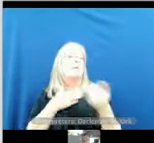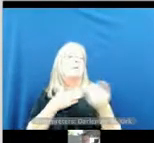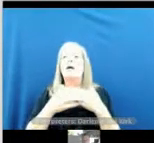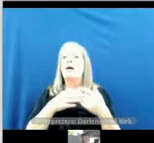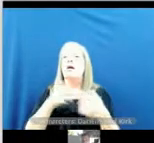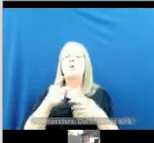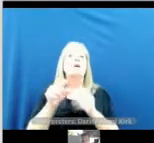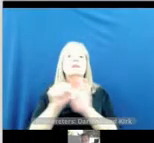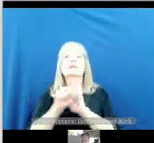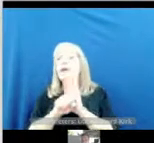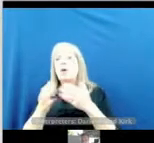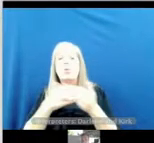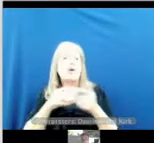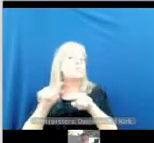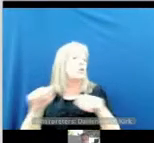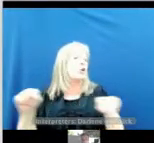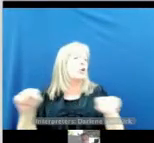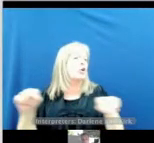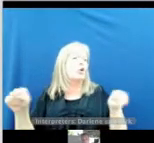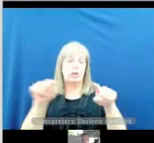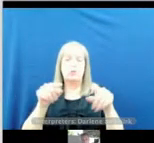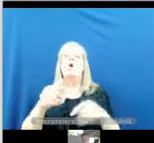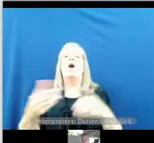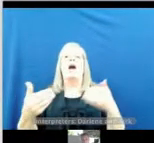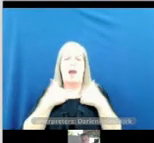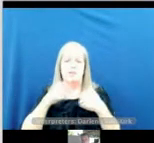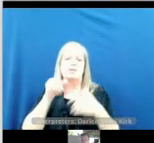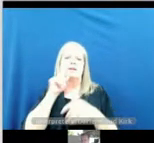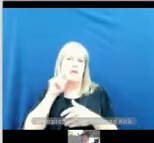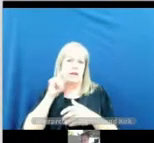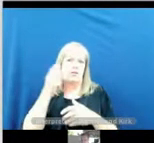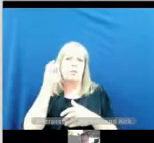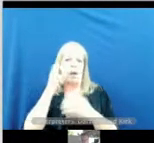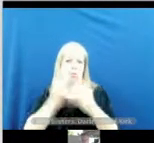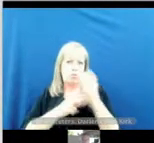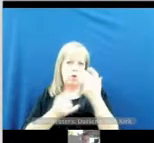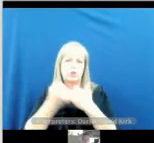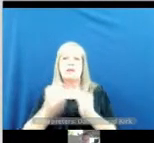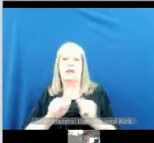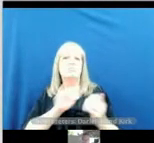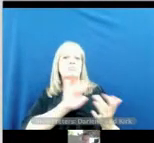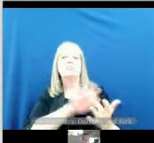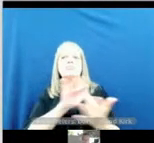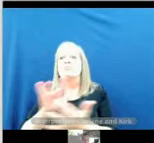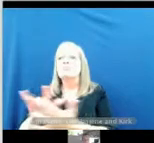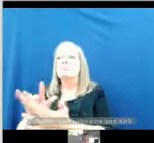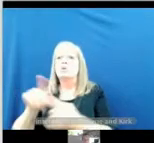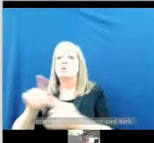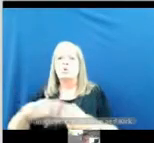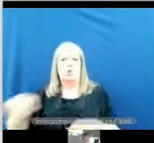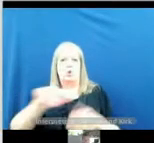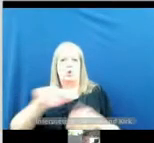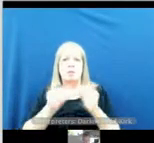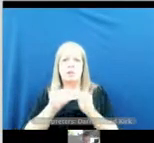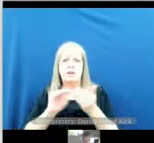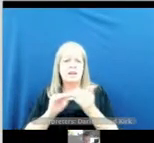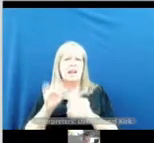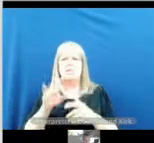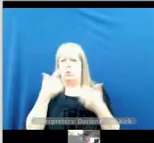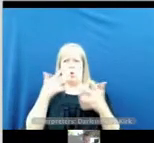have a deafblind project, and to reach out to them. You can, if you don't know where your deafblind project is or who those folks